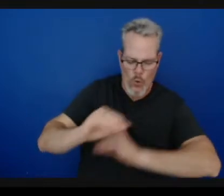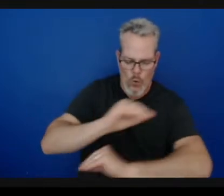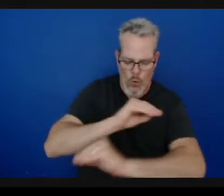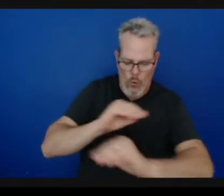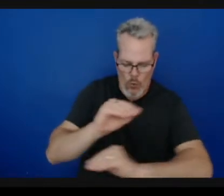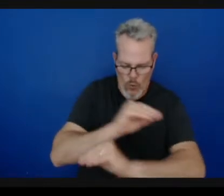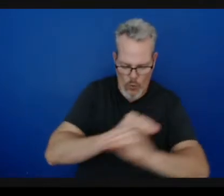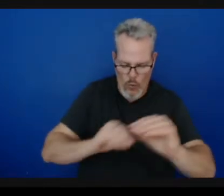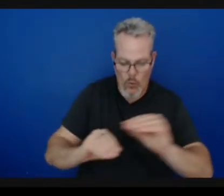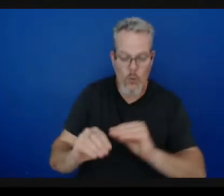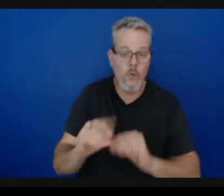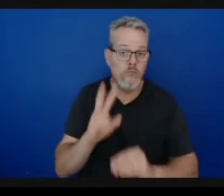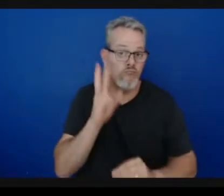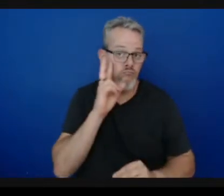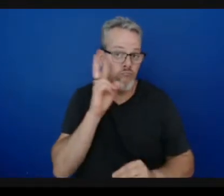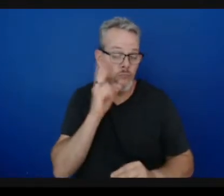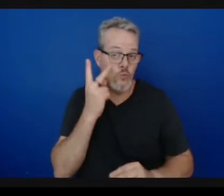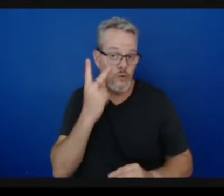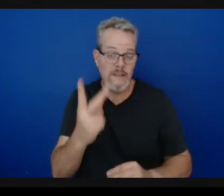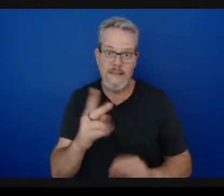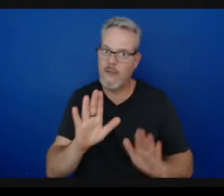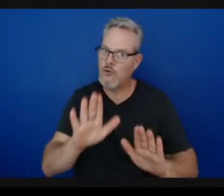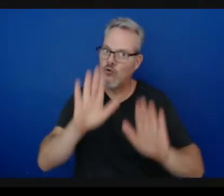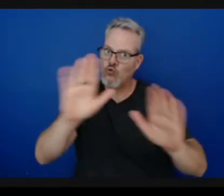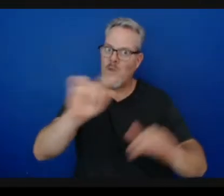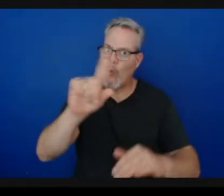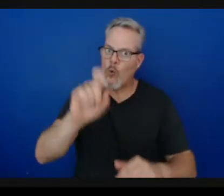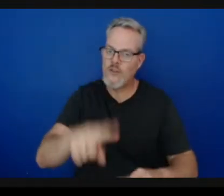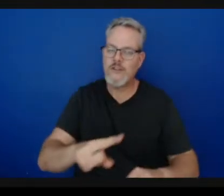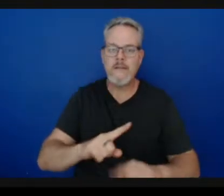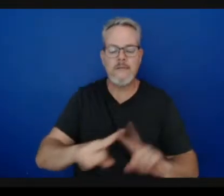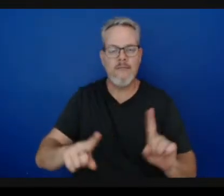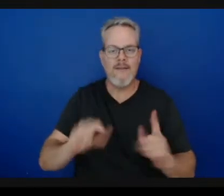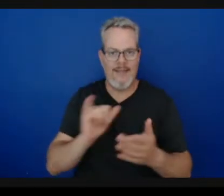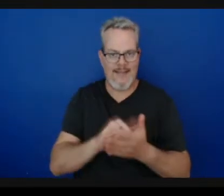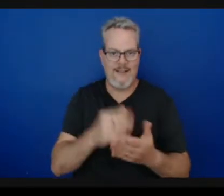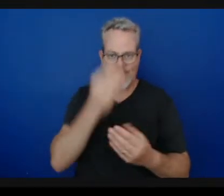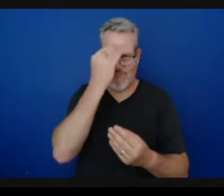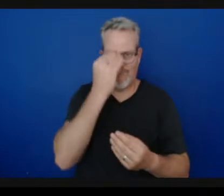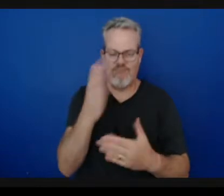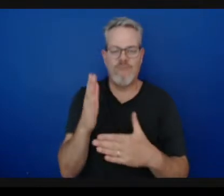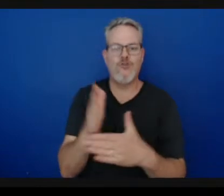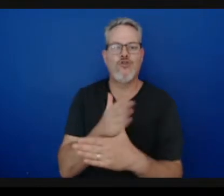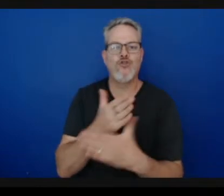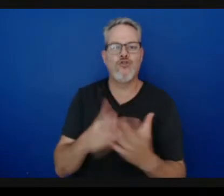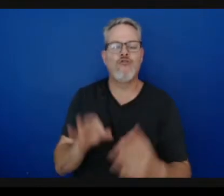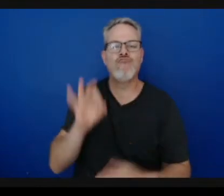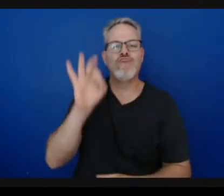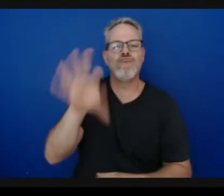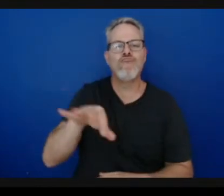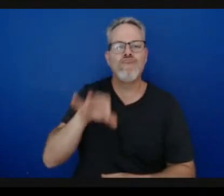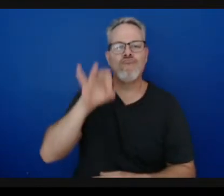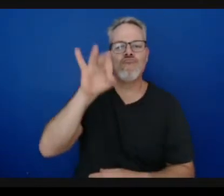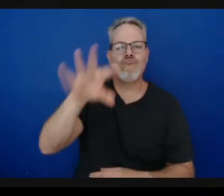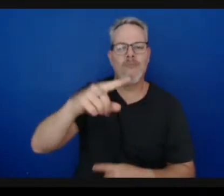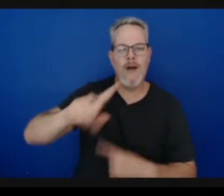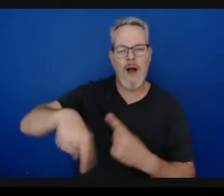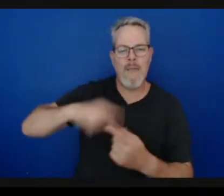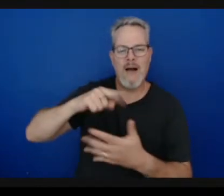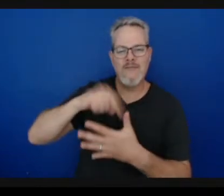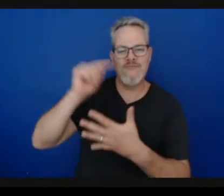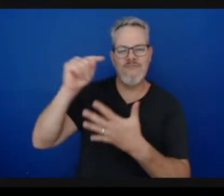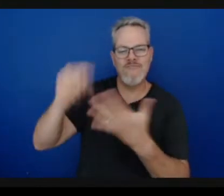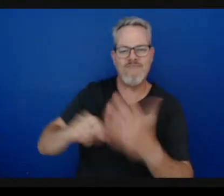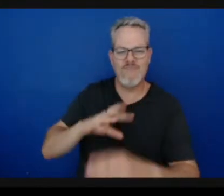happens. So that's a great question. I don't have a solid answer, but that's the discussion we can offer of what the elements actually are around